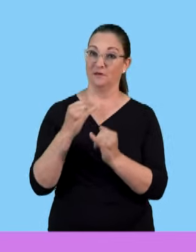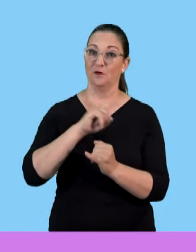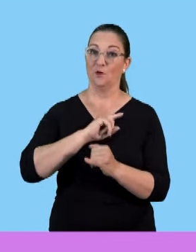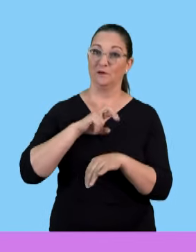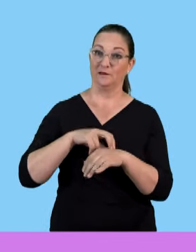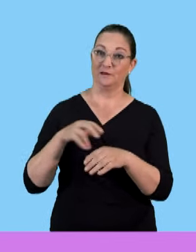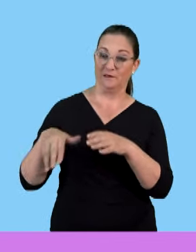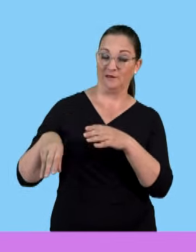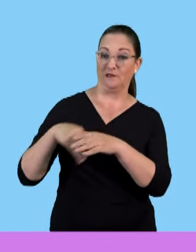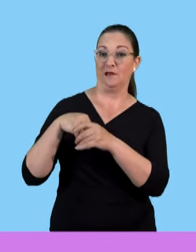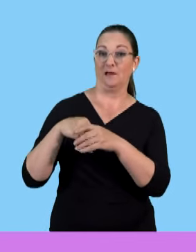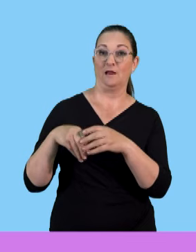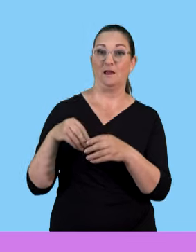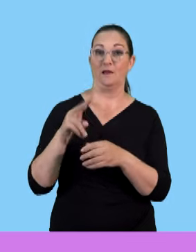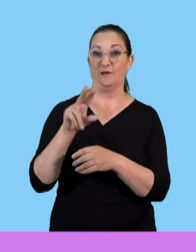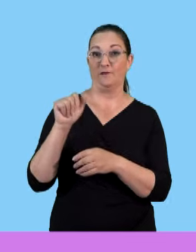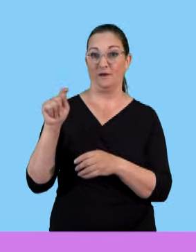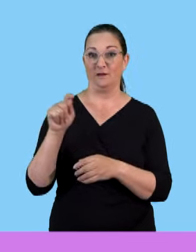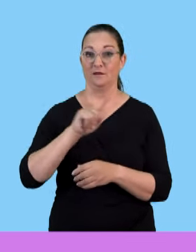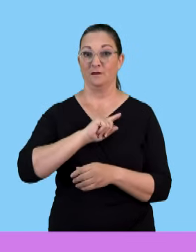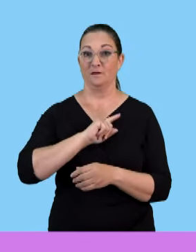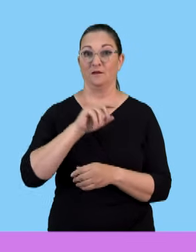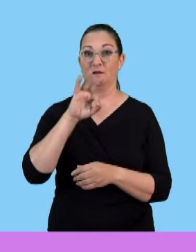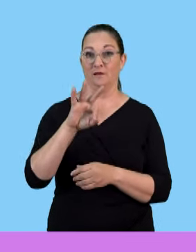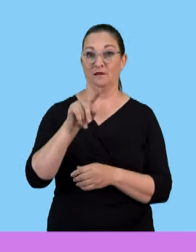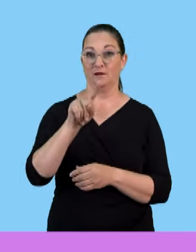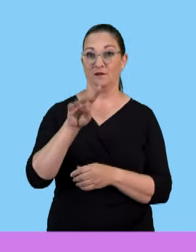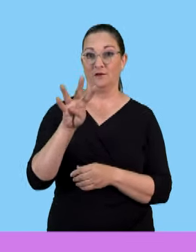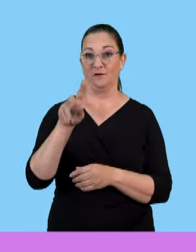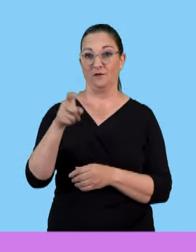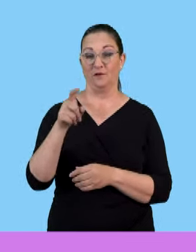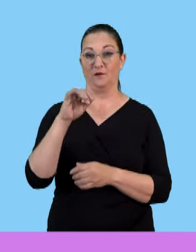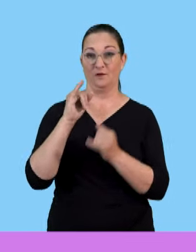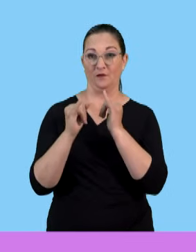paying, including VAT. So you can simply take this